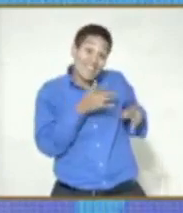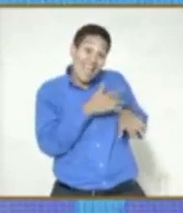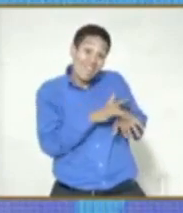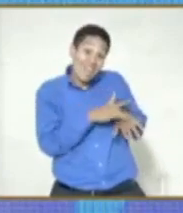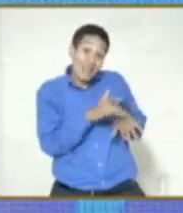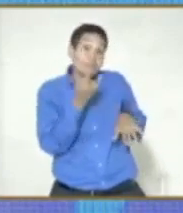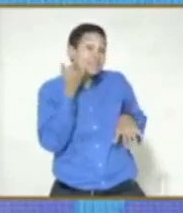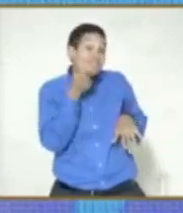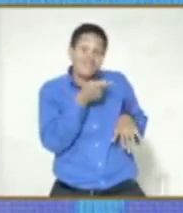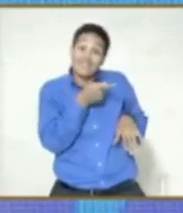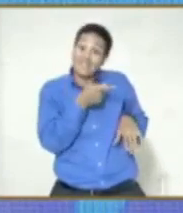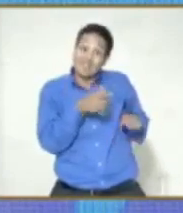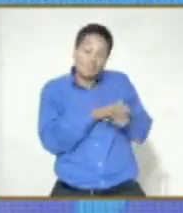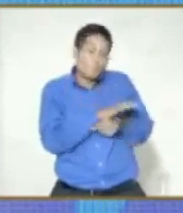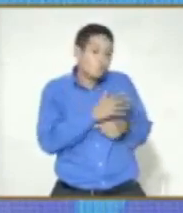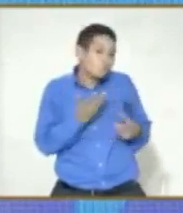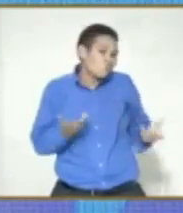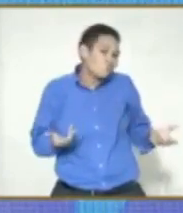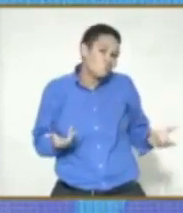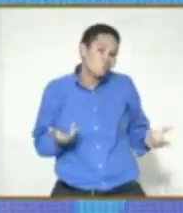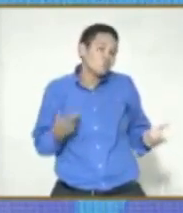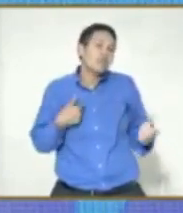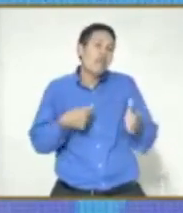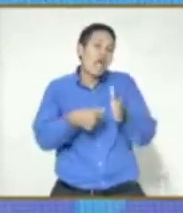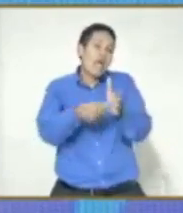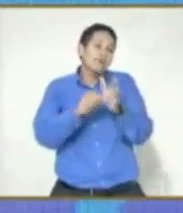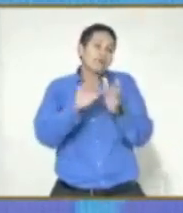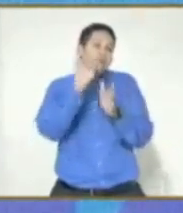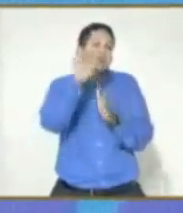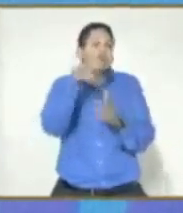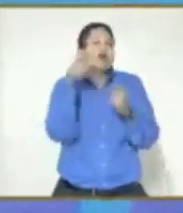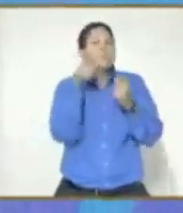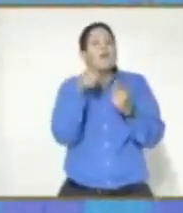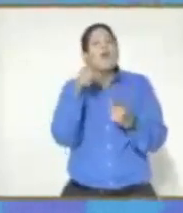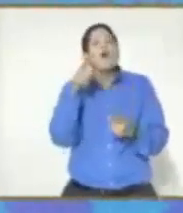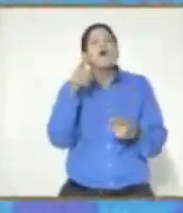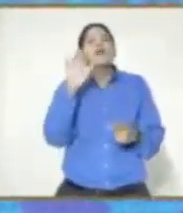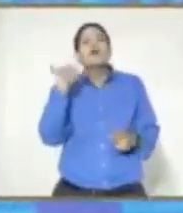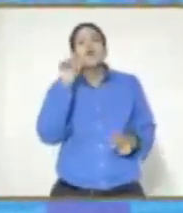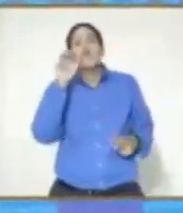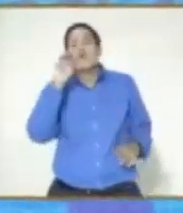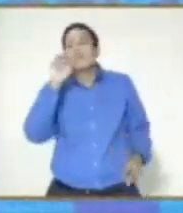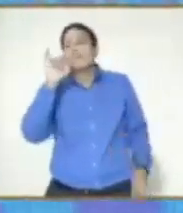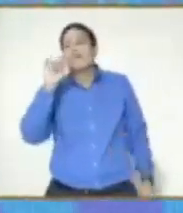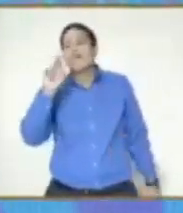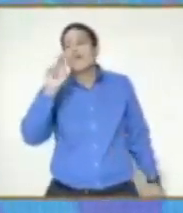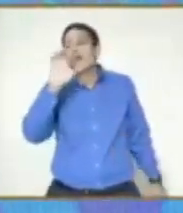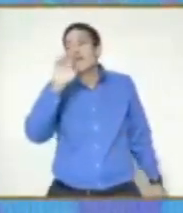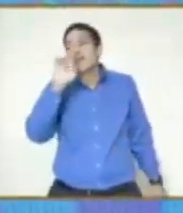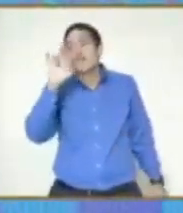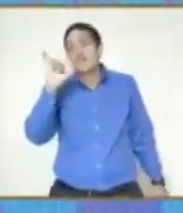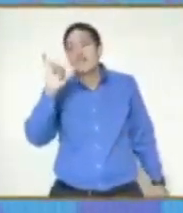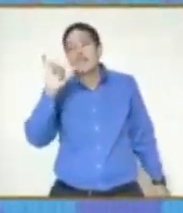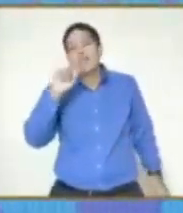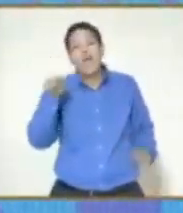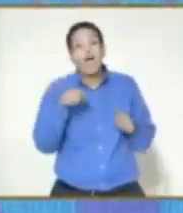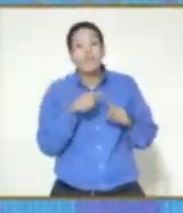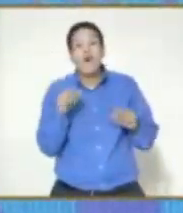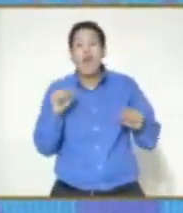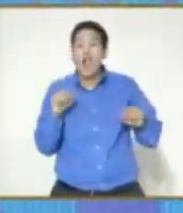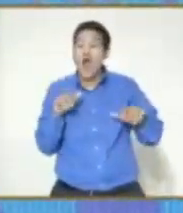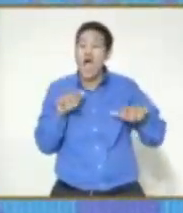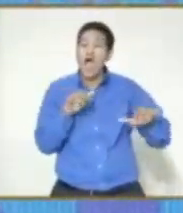just emphasize on a point made by Mayor Query about the